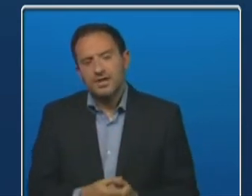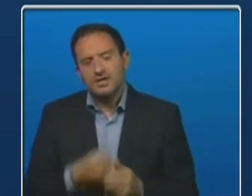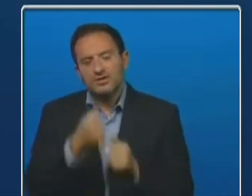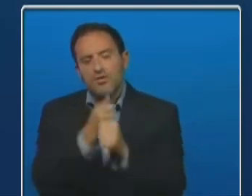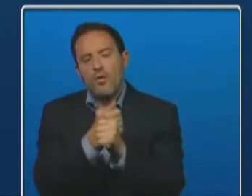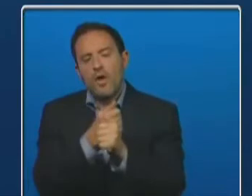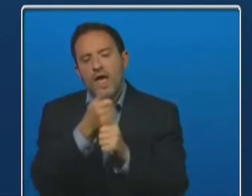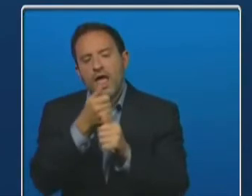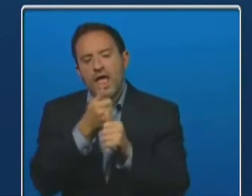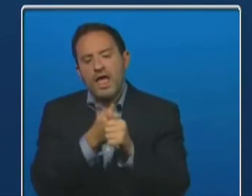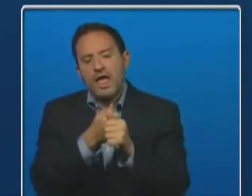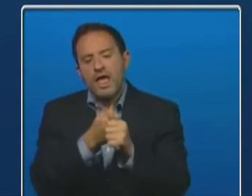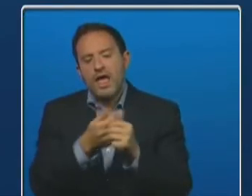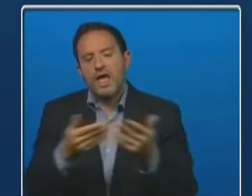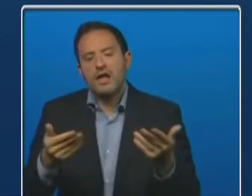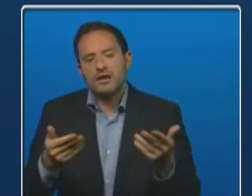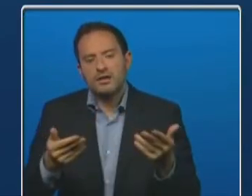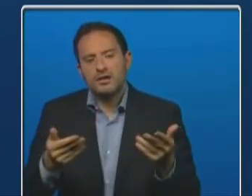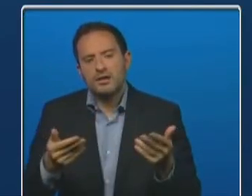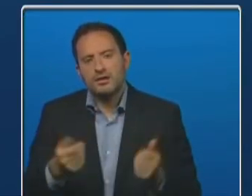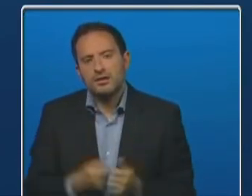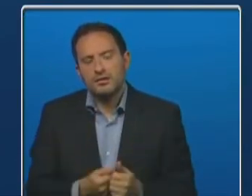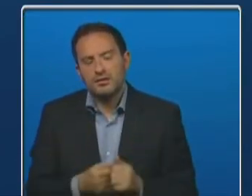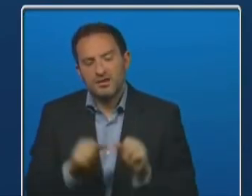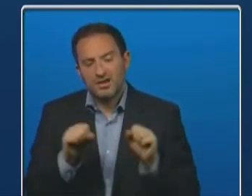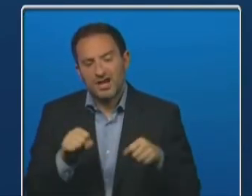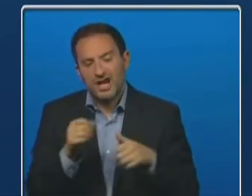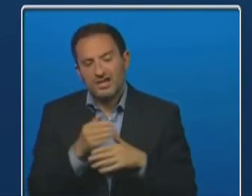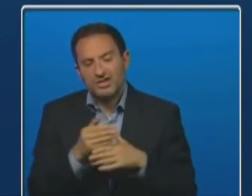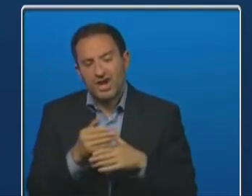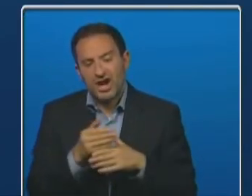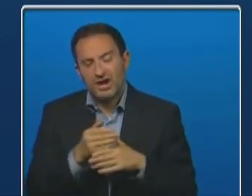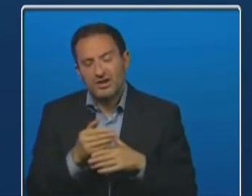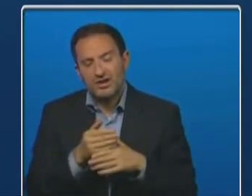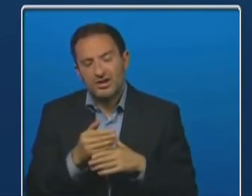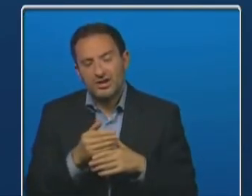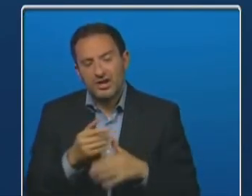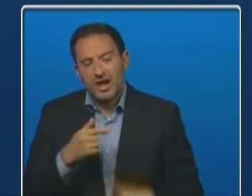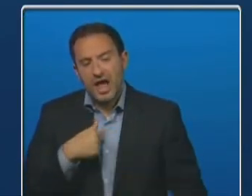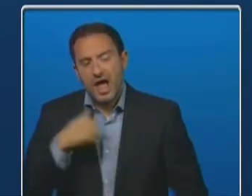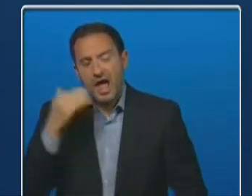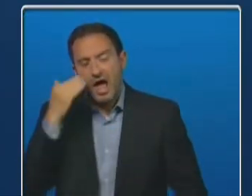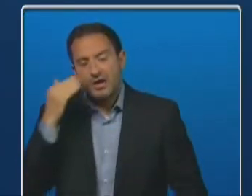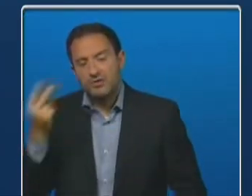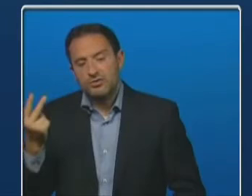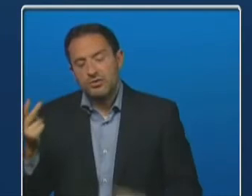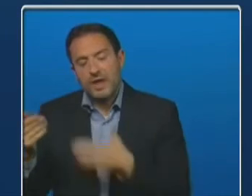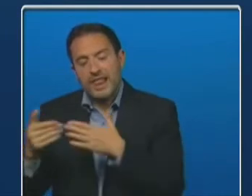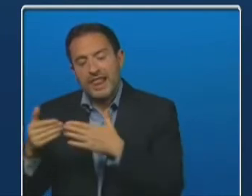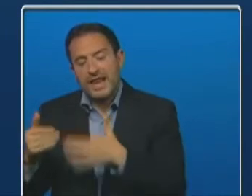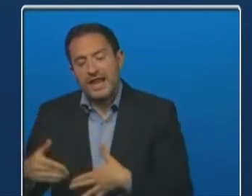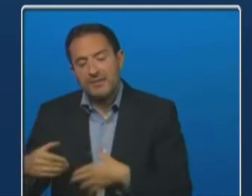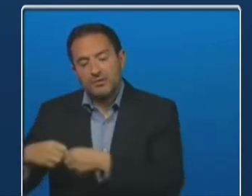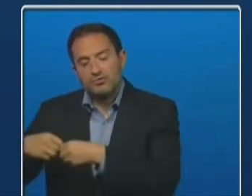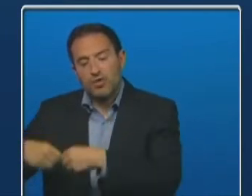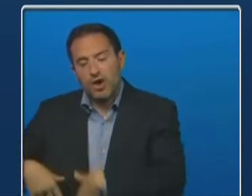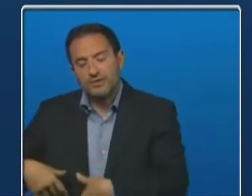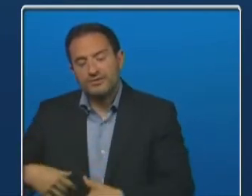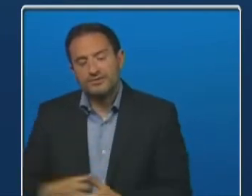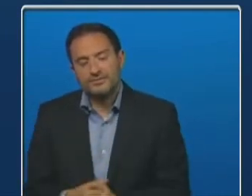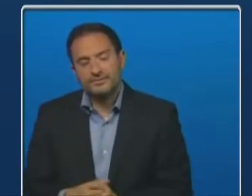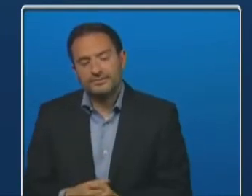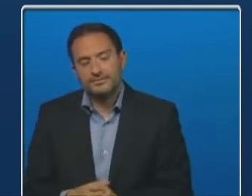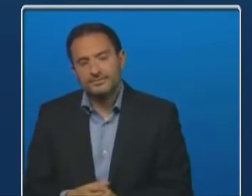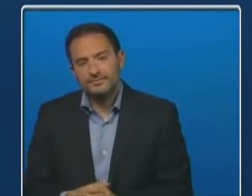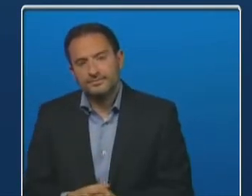anything Wisconsin specific you guys can share? I know two of our neighbors experienced losses and the Midwest was, like you said, the slowest region